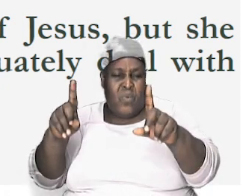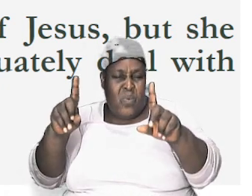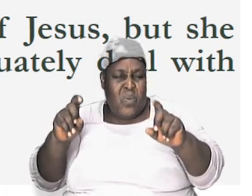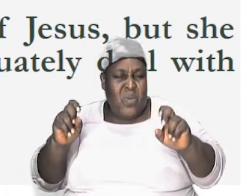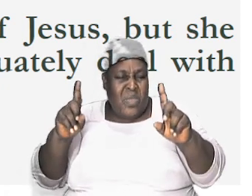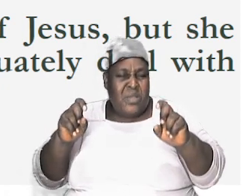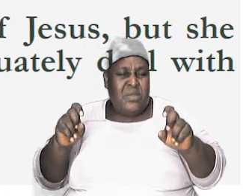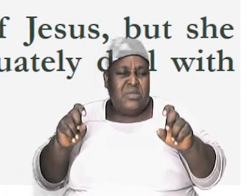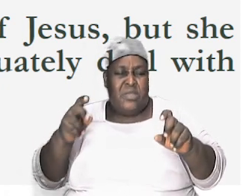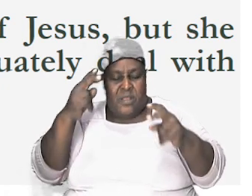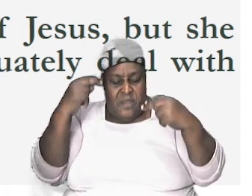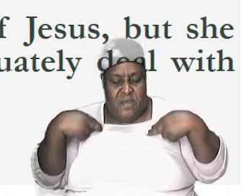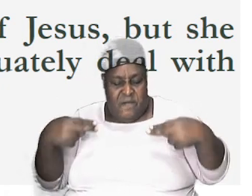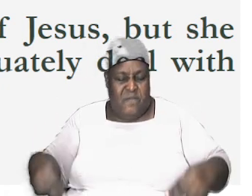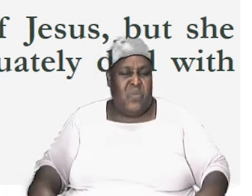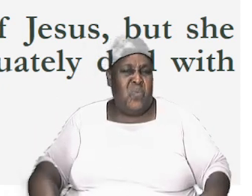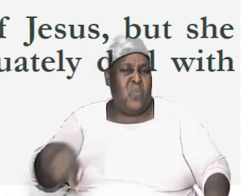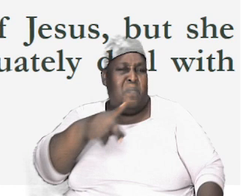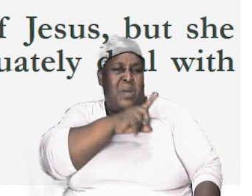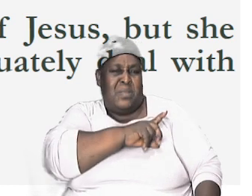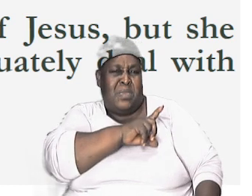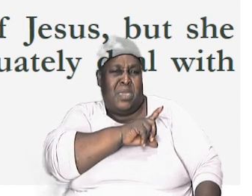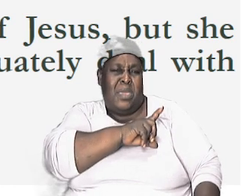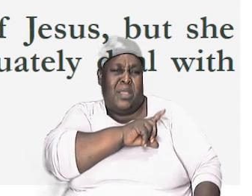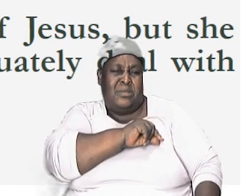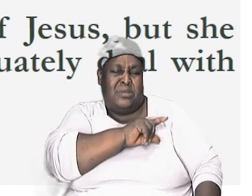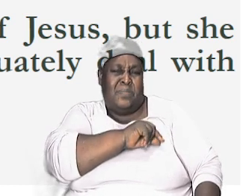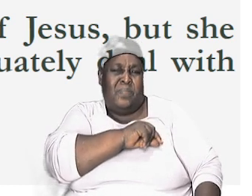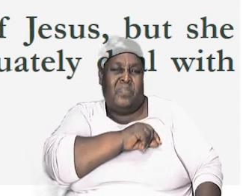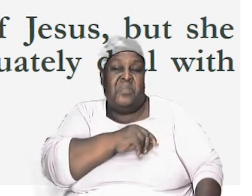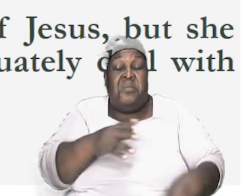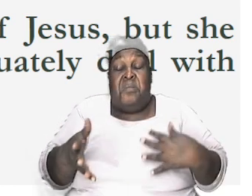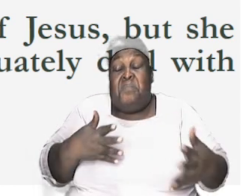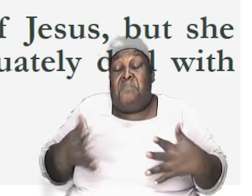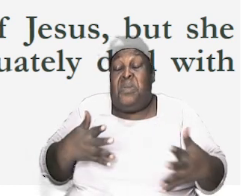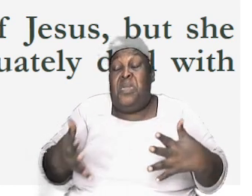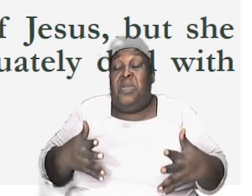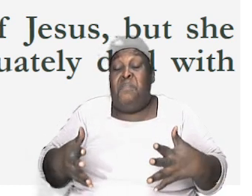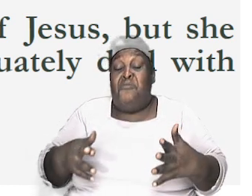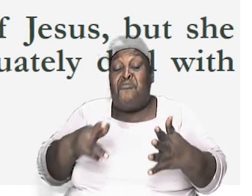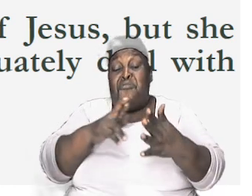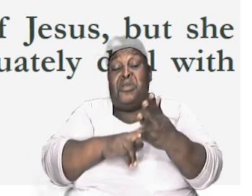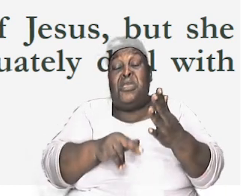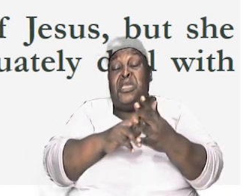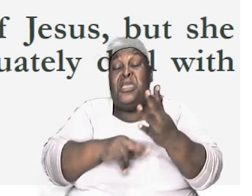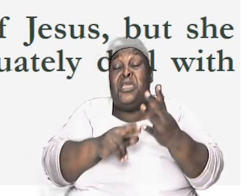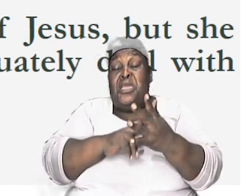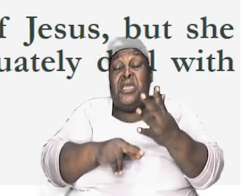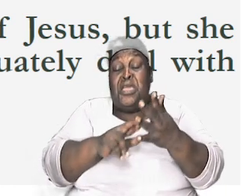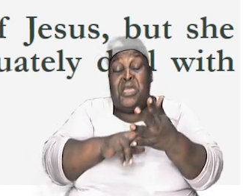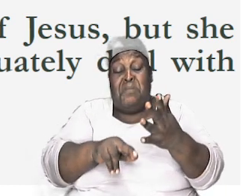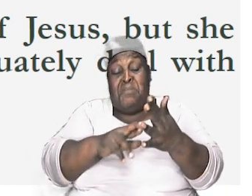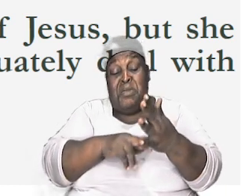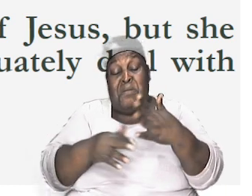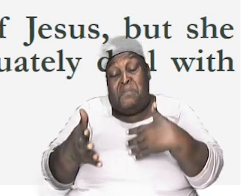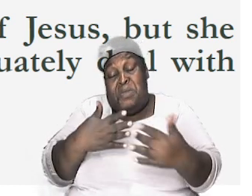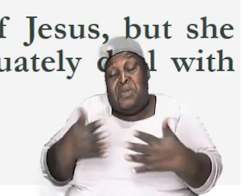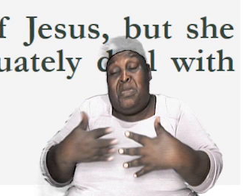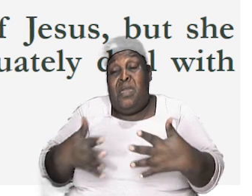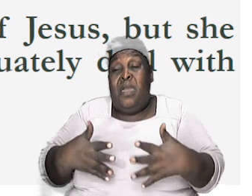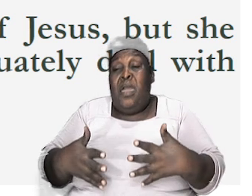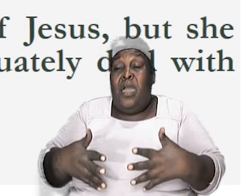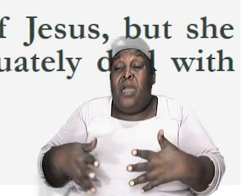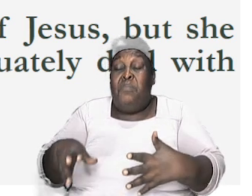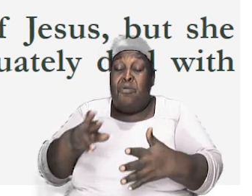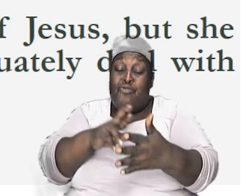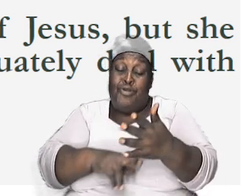guilt. She probably read in the 53rd chapter of Isaiah where it says, All we like sheep have gone astray. We have